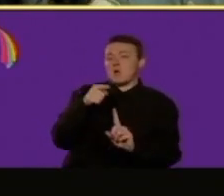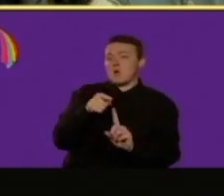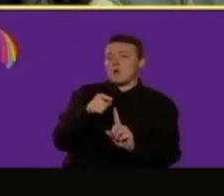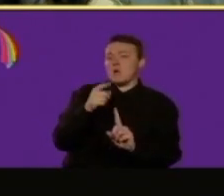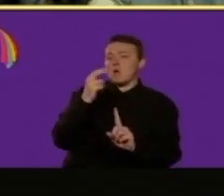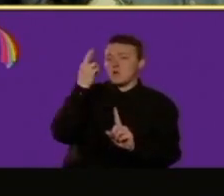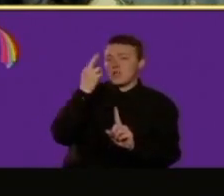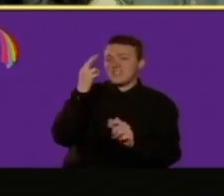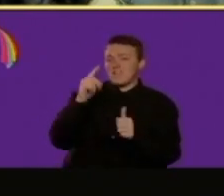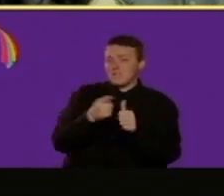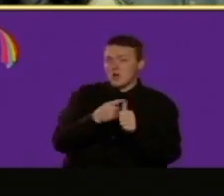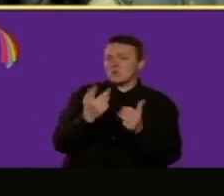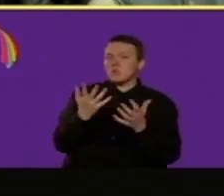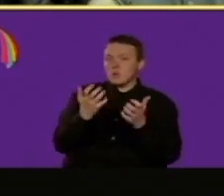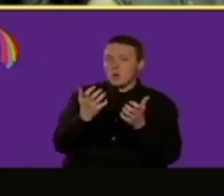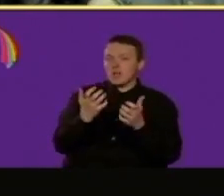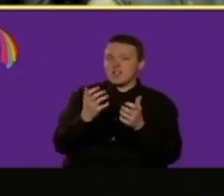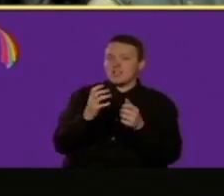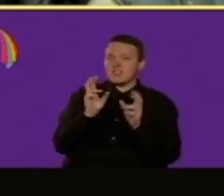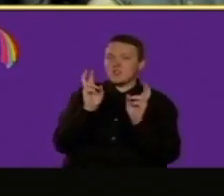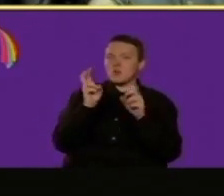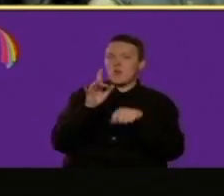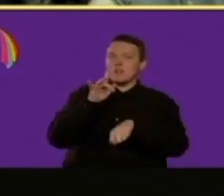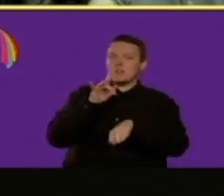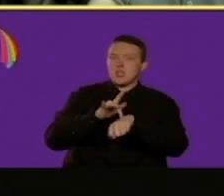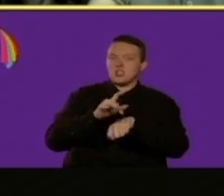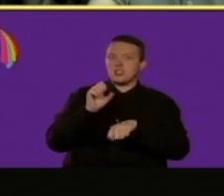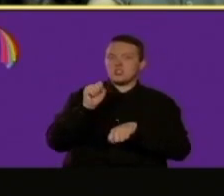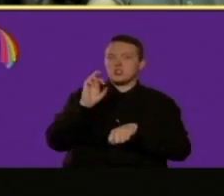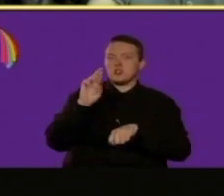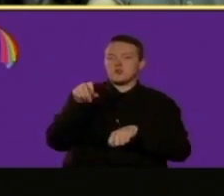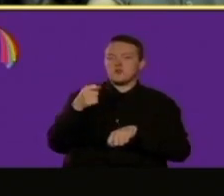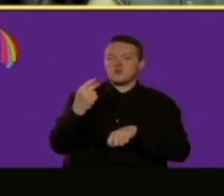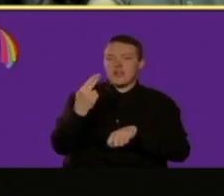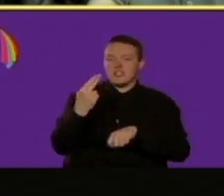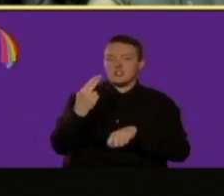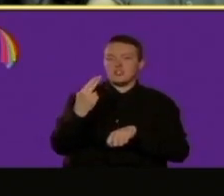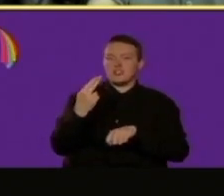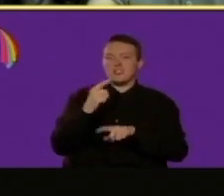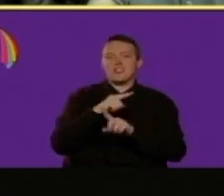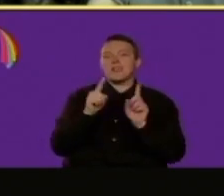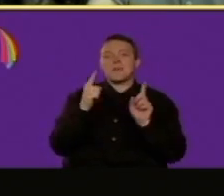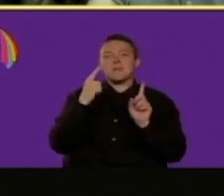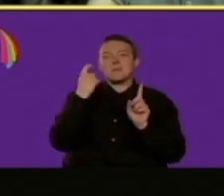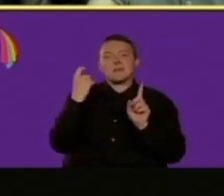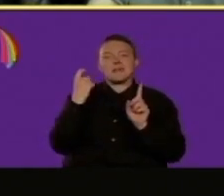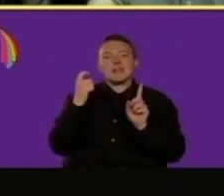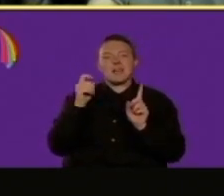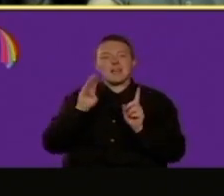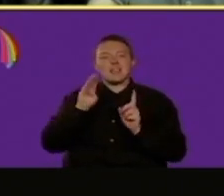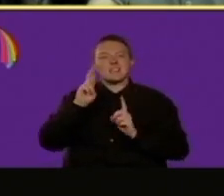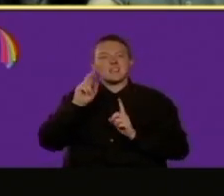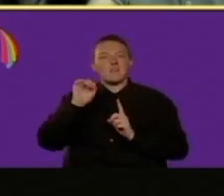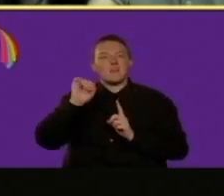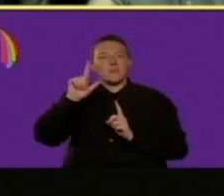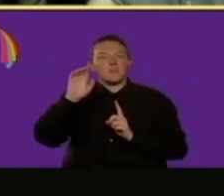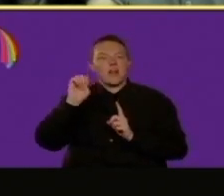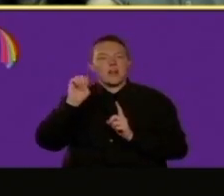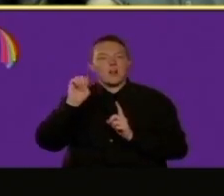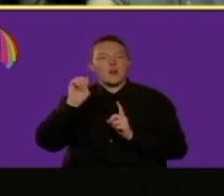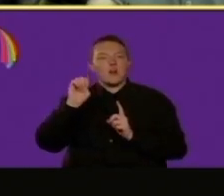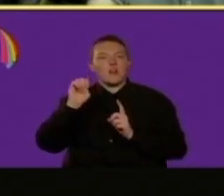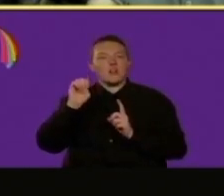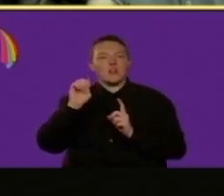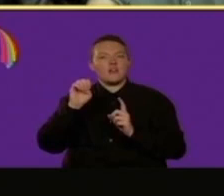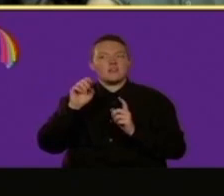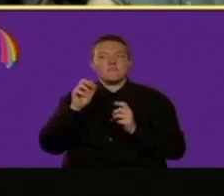that for this step with Scratch Junior, we have learned so much. It was simpler, but also complicated at the same